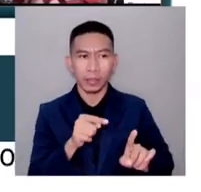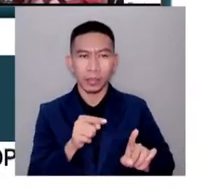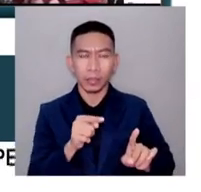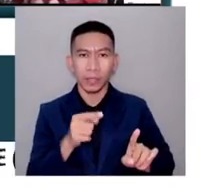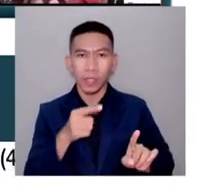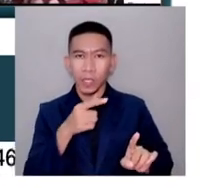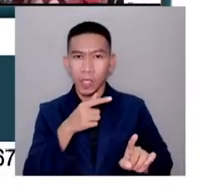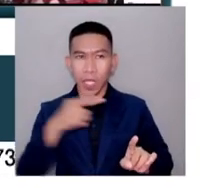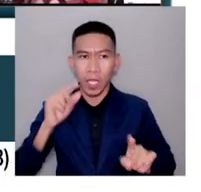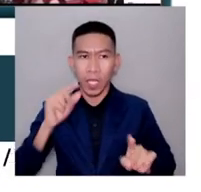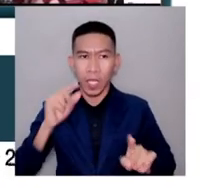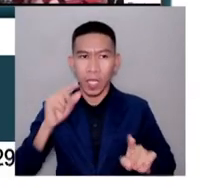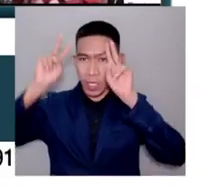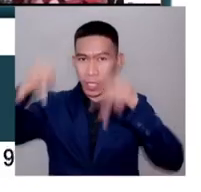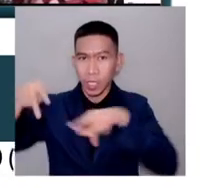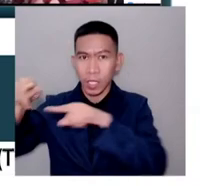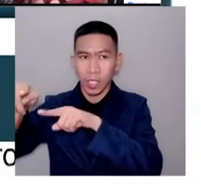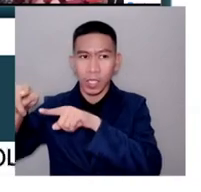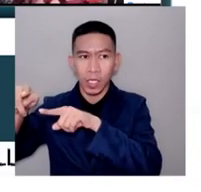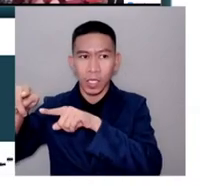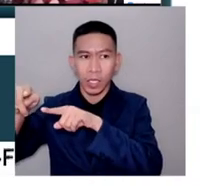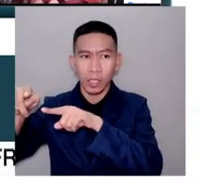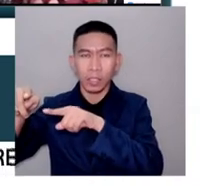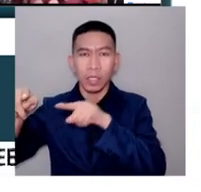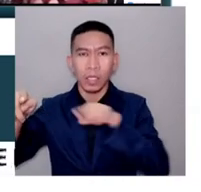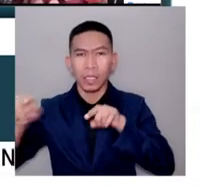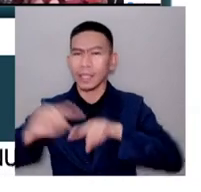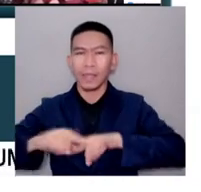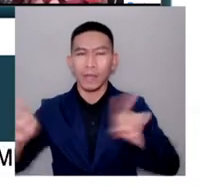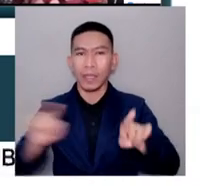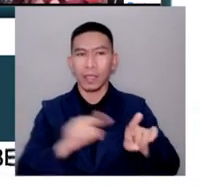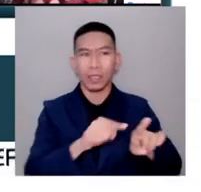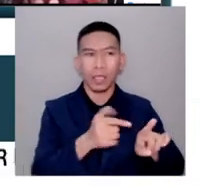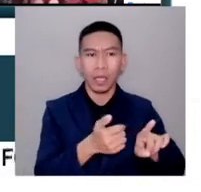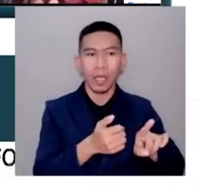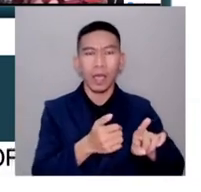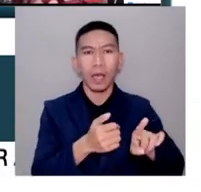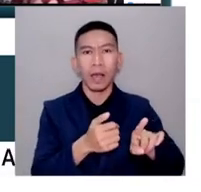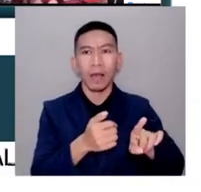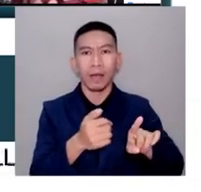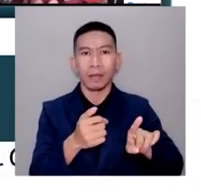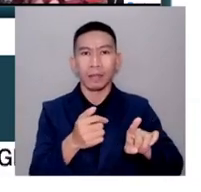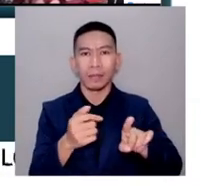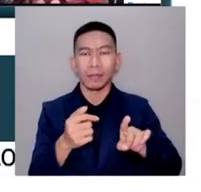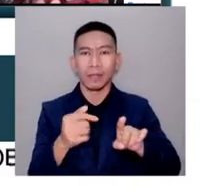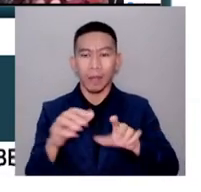very different from being the leader of the opposition as senator. What kind